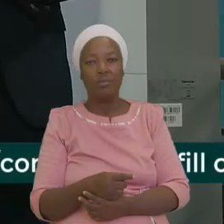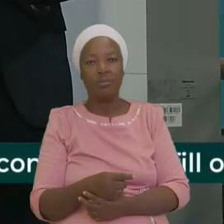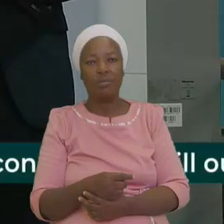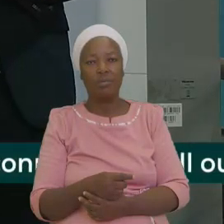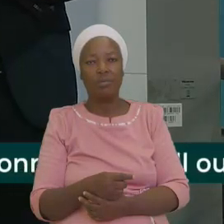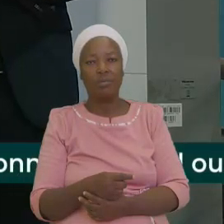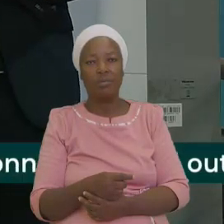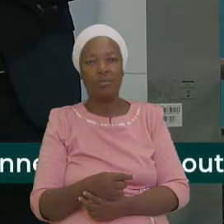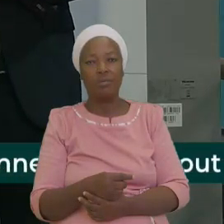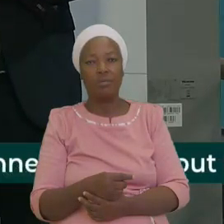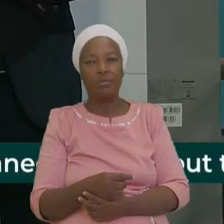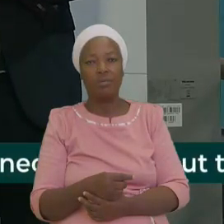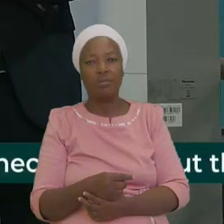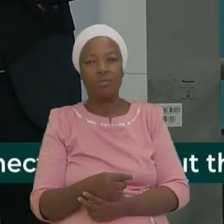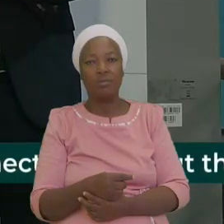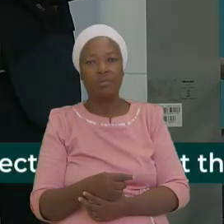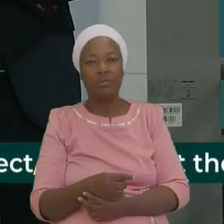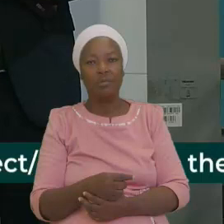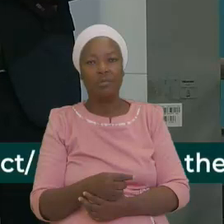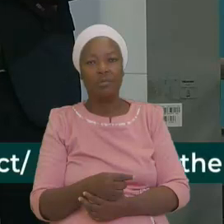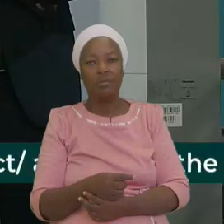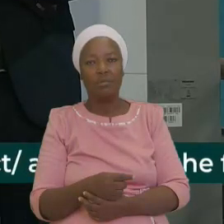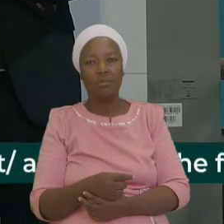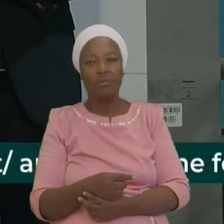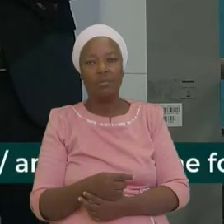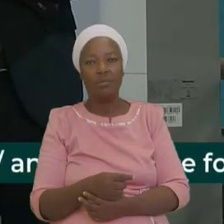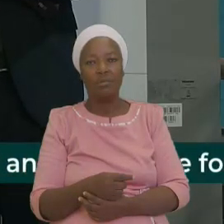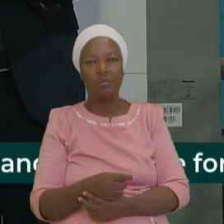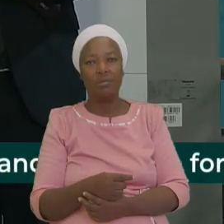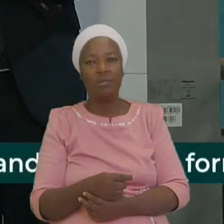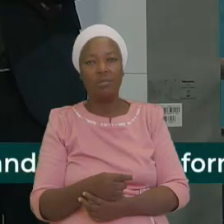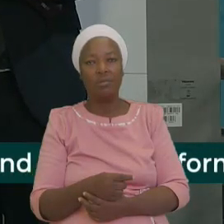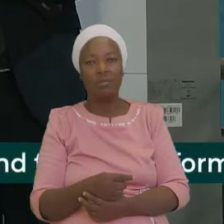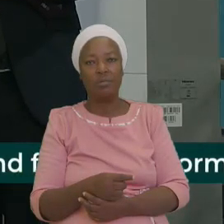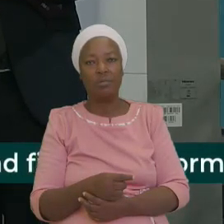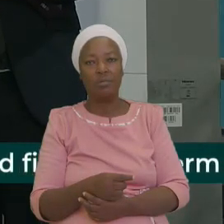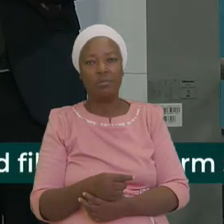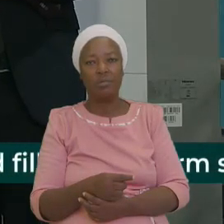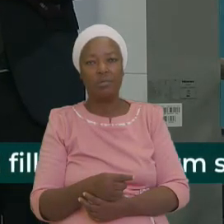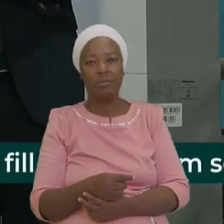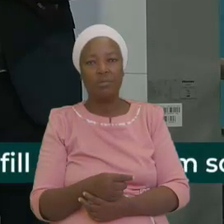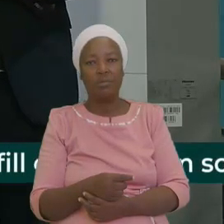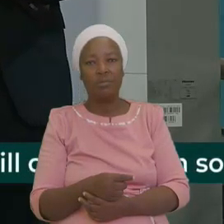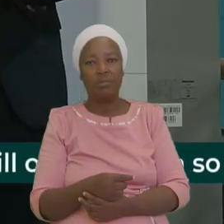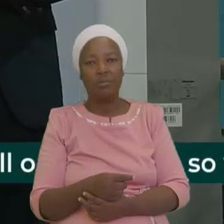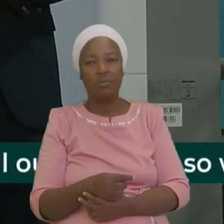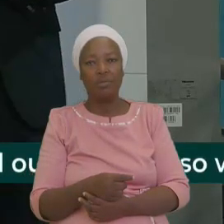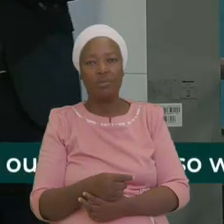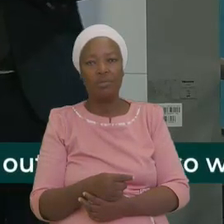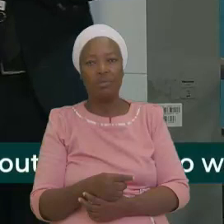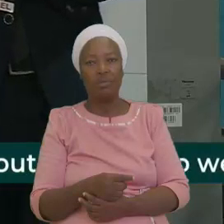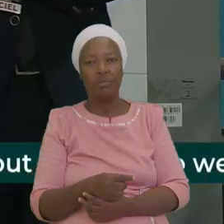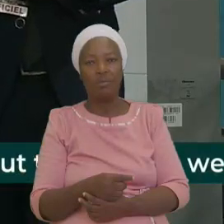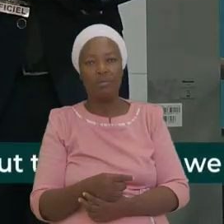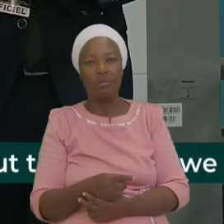444-92-63. Le numéro WhatsApp là vous mettra en contact avec nous pour que vous soyez aidés.